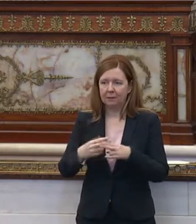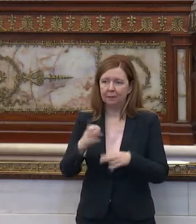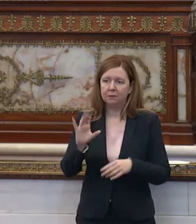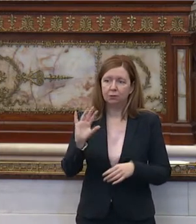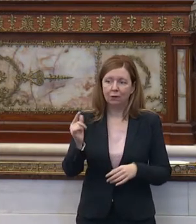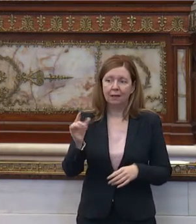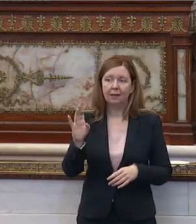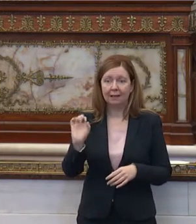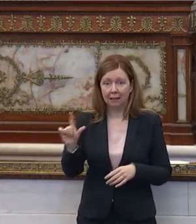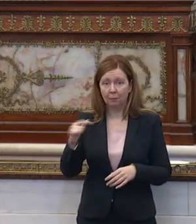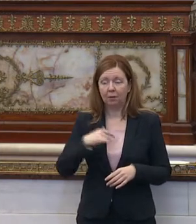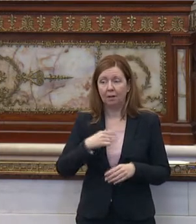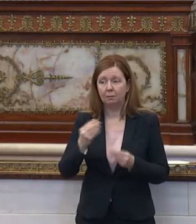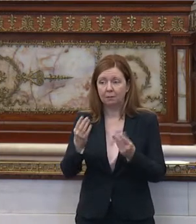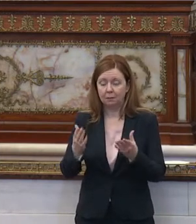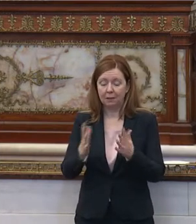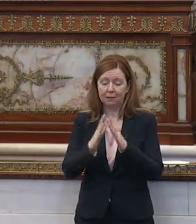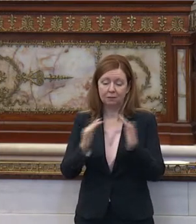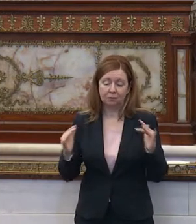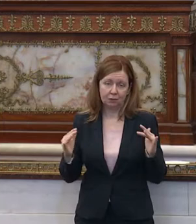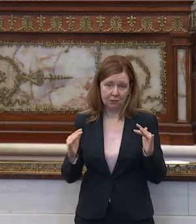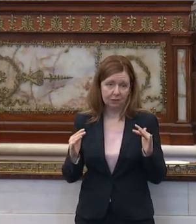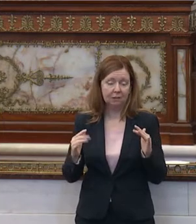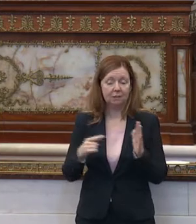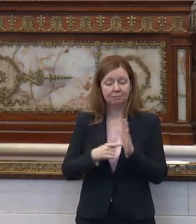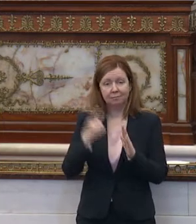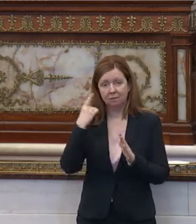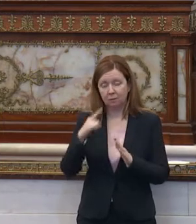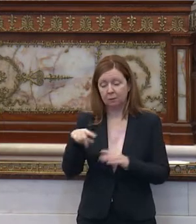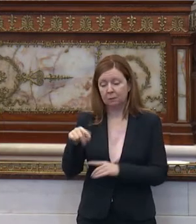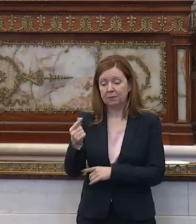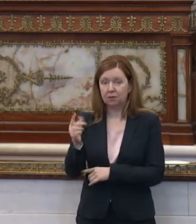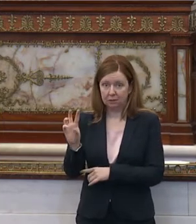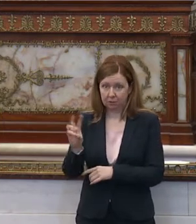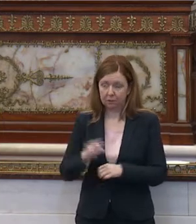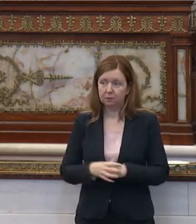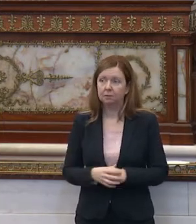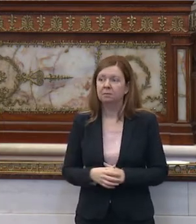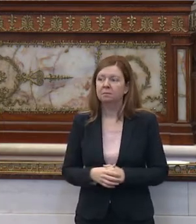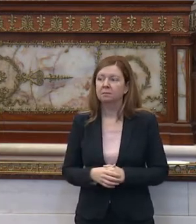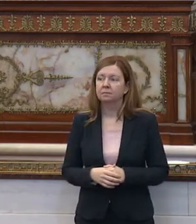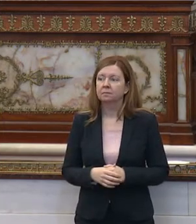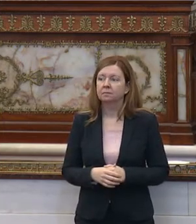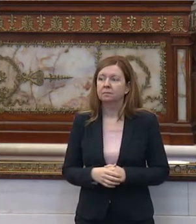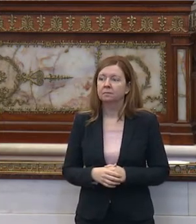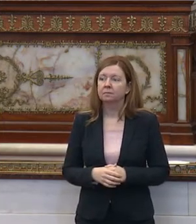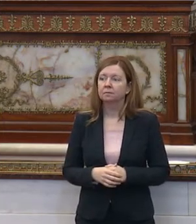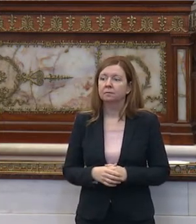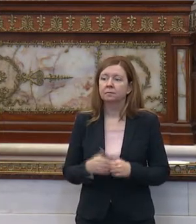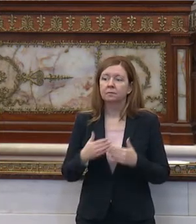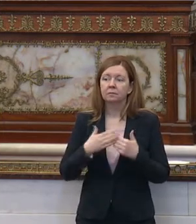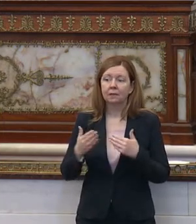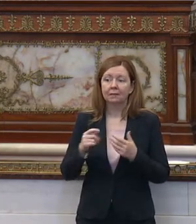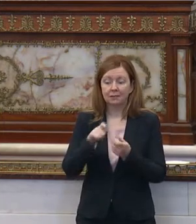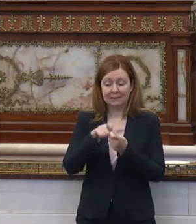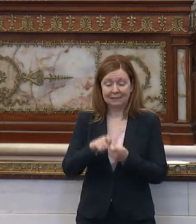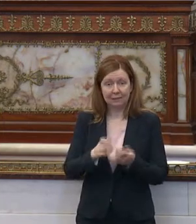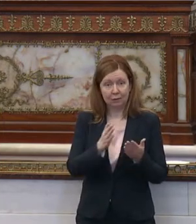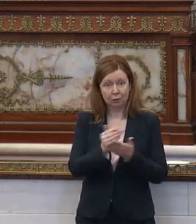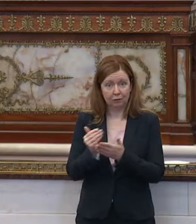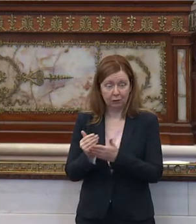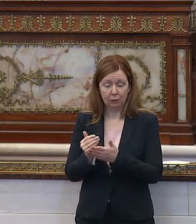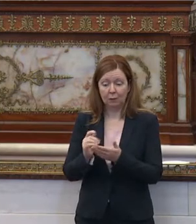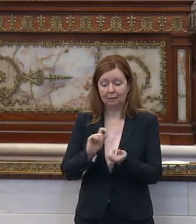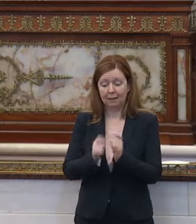Campbell. I'm the Supplier Diversity Program Administrator for the Philadelphia Gas Works. After a detailed review of